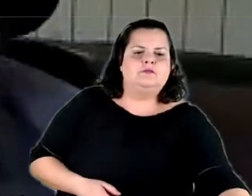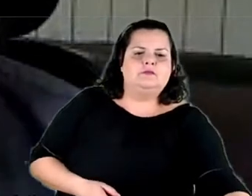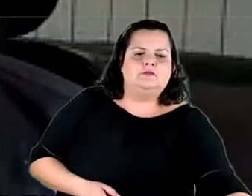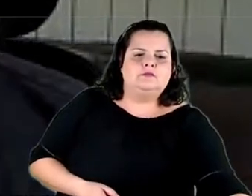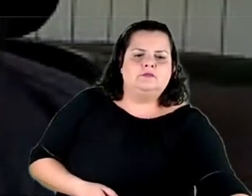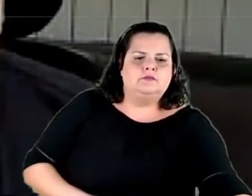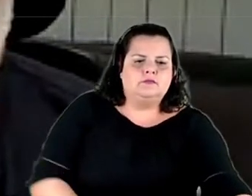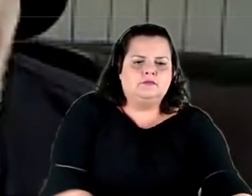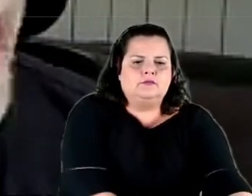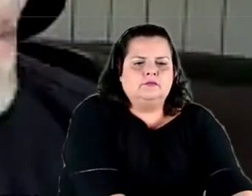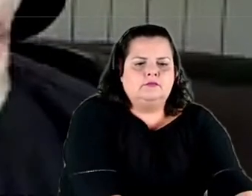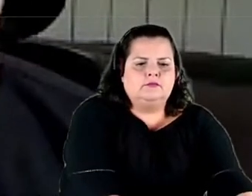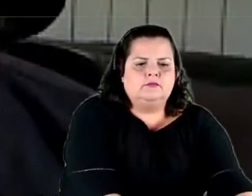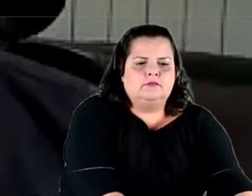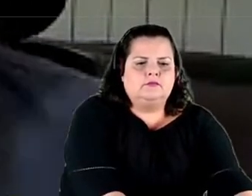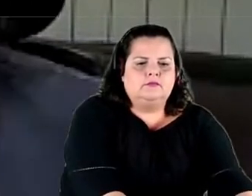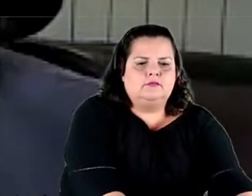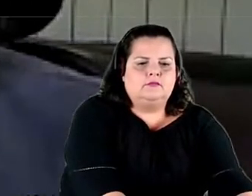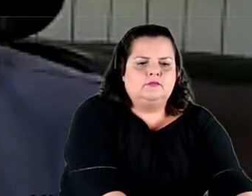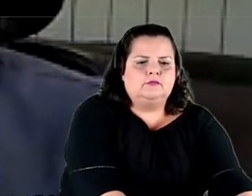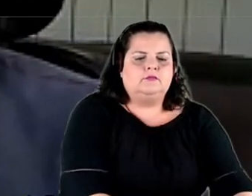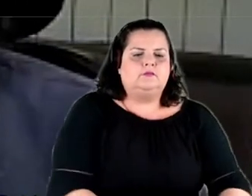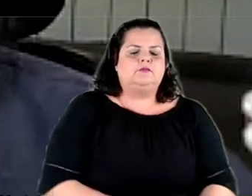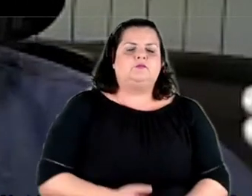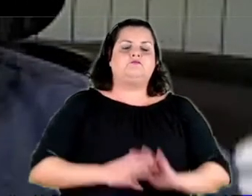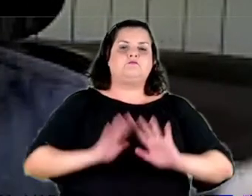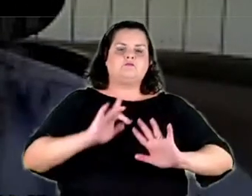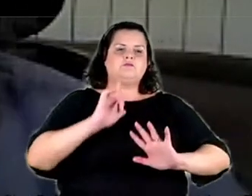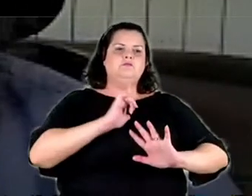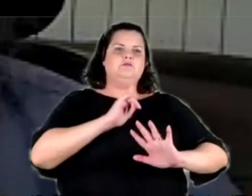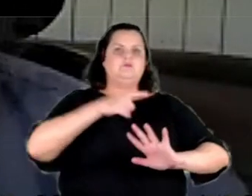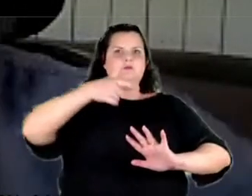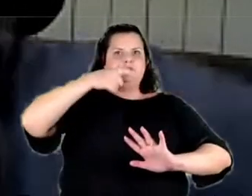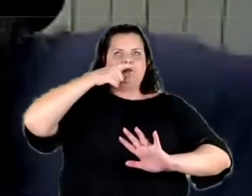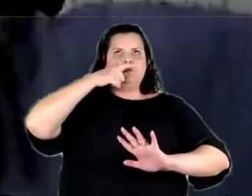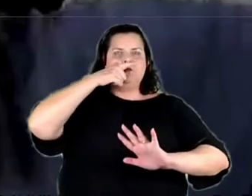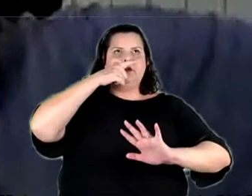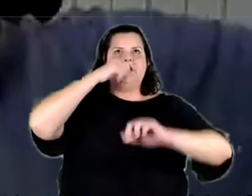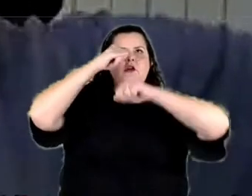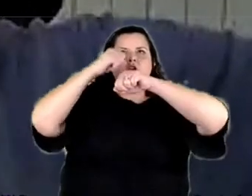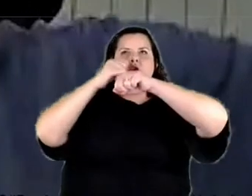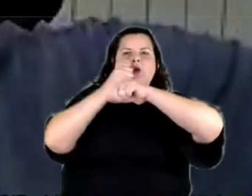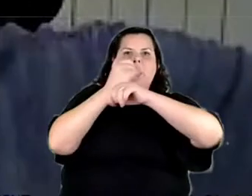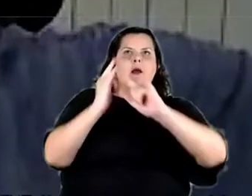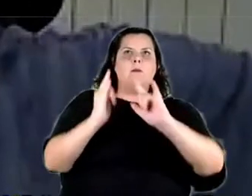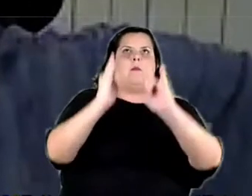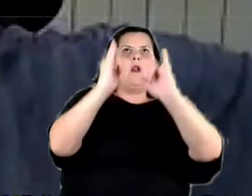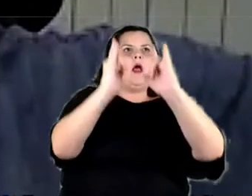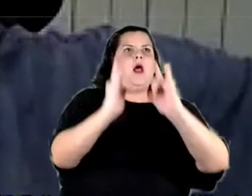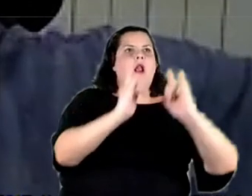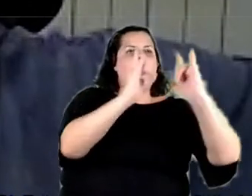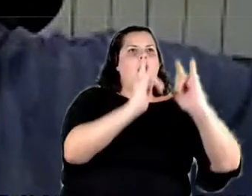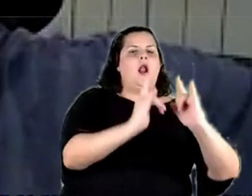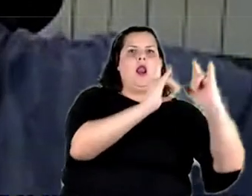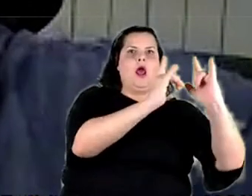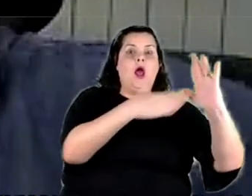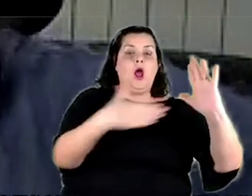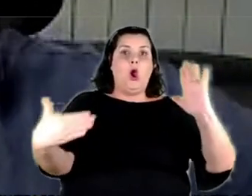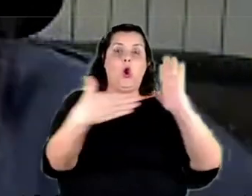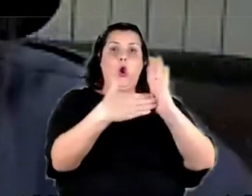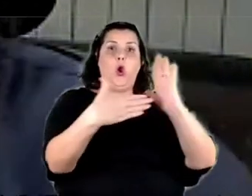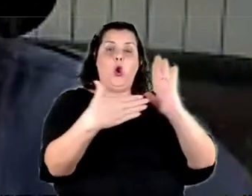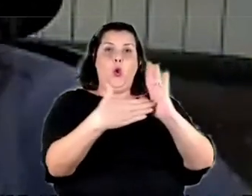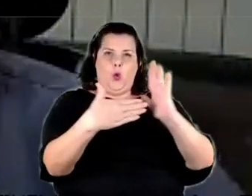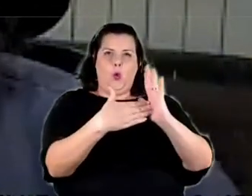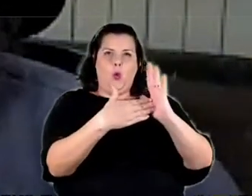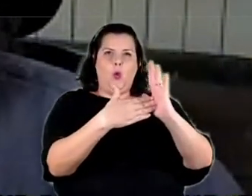hill. And separating my neighborhood from those Palestinian villages